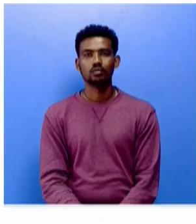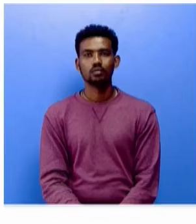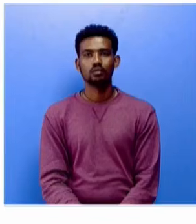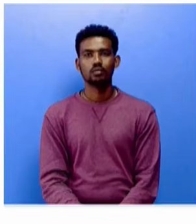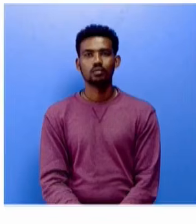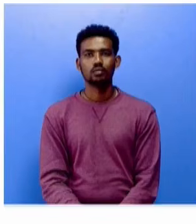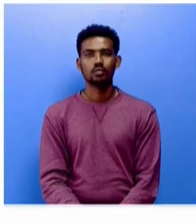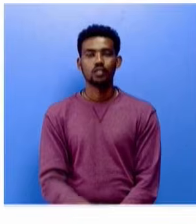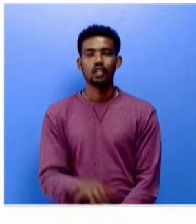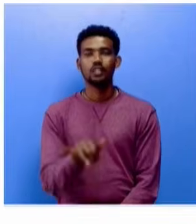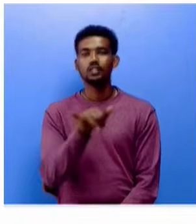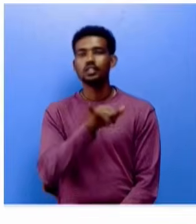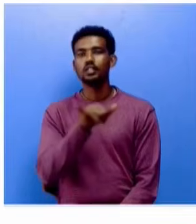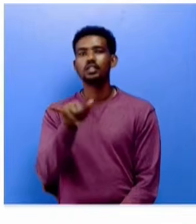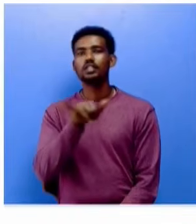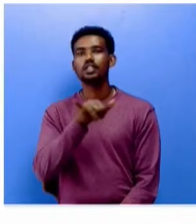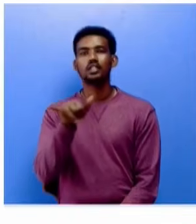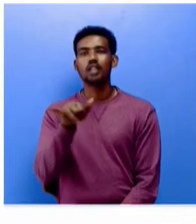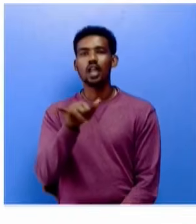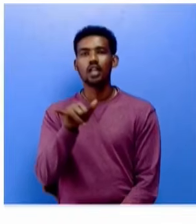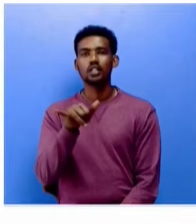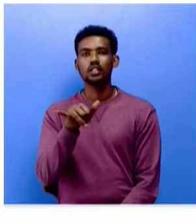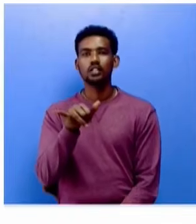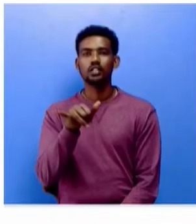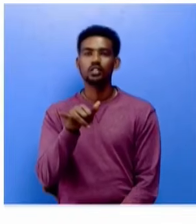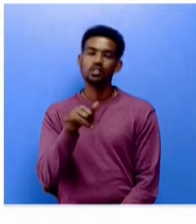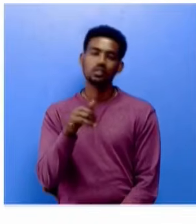Just like should,